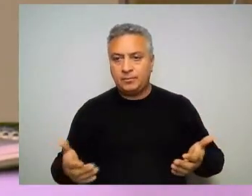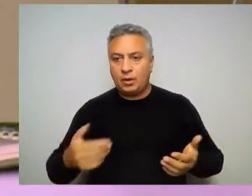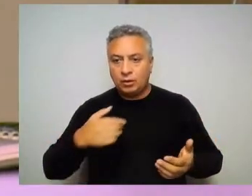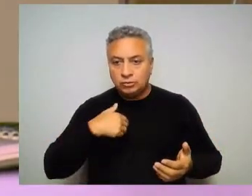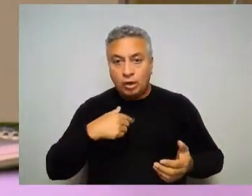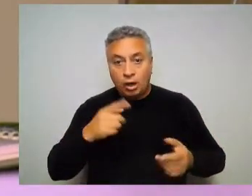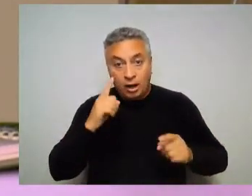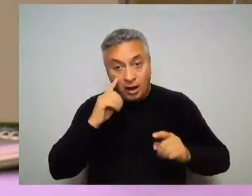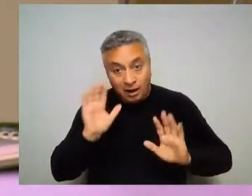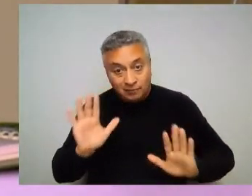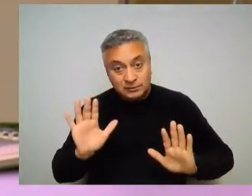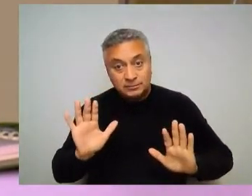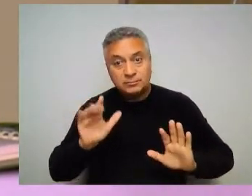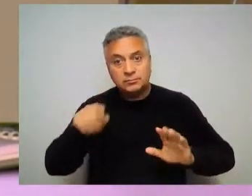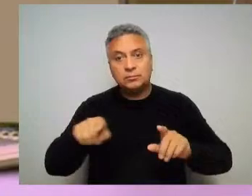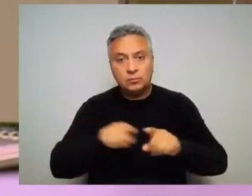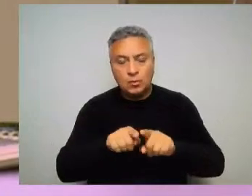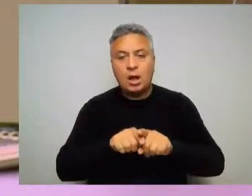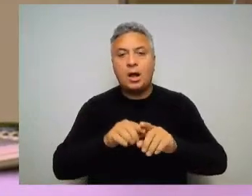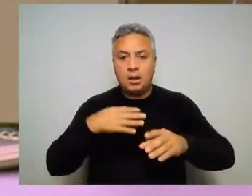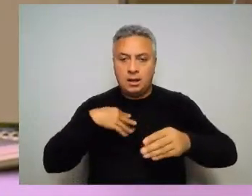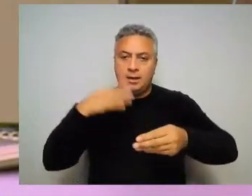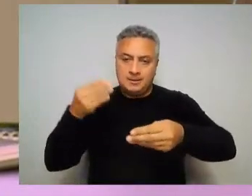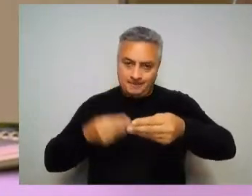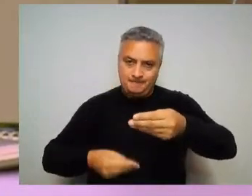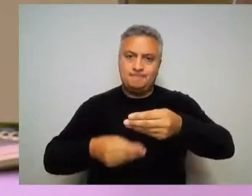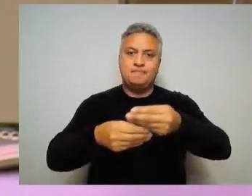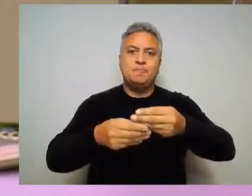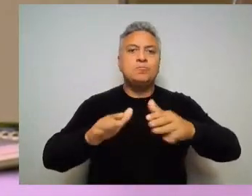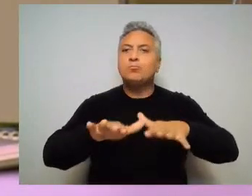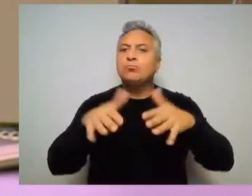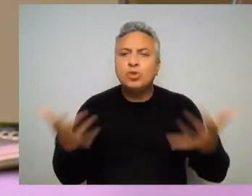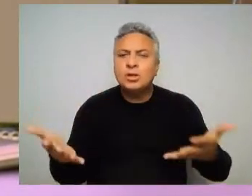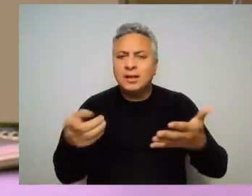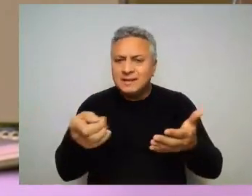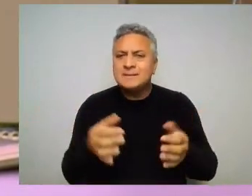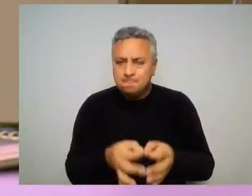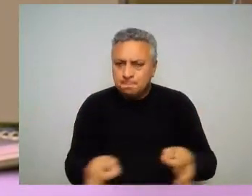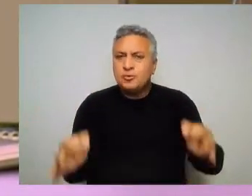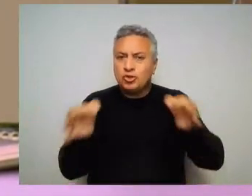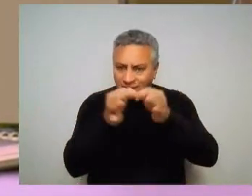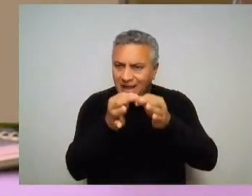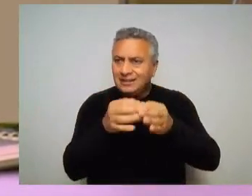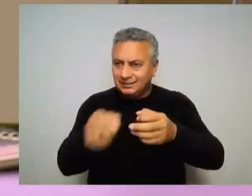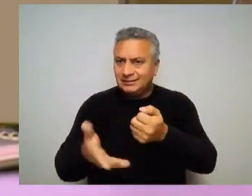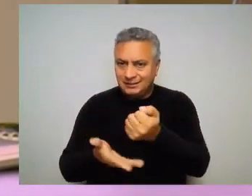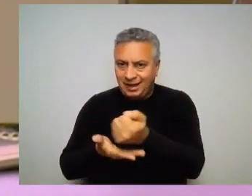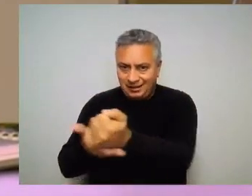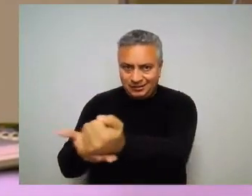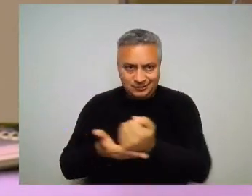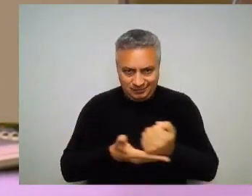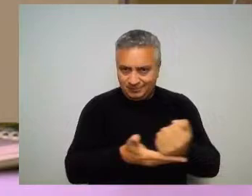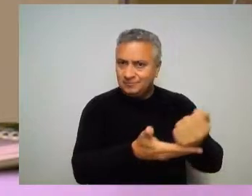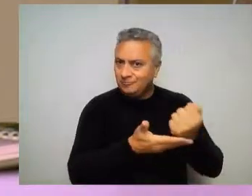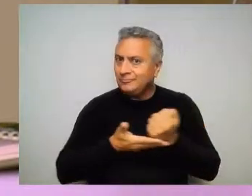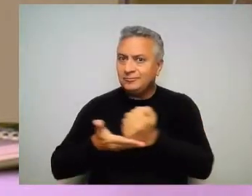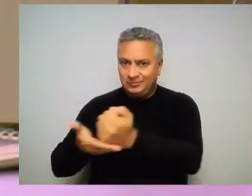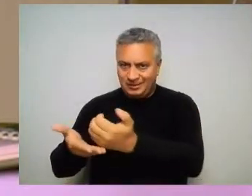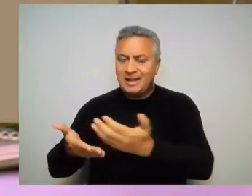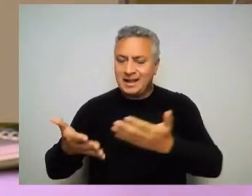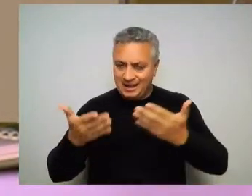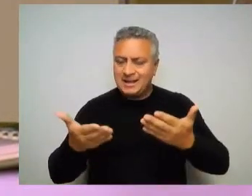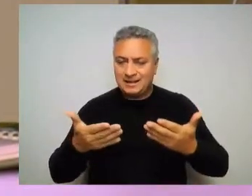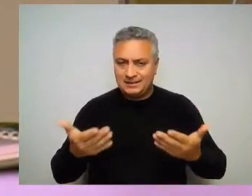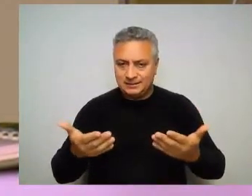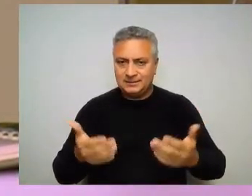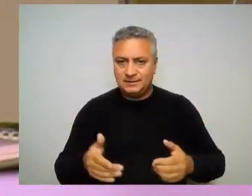discussion. I hope that at the end I will be able to reiterate the importance of these